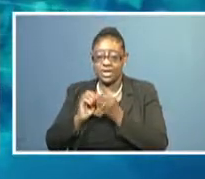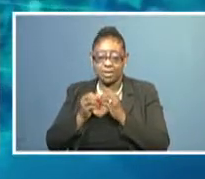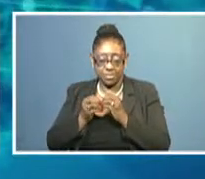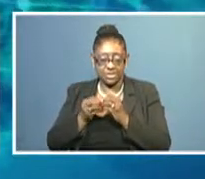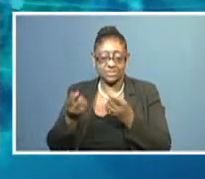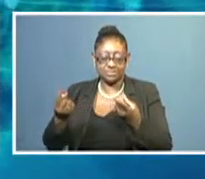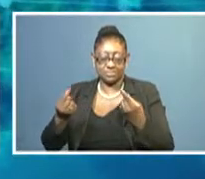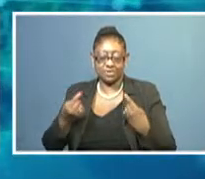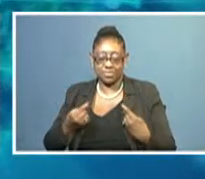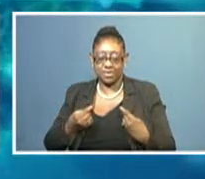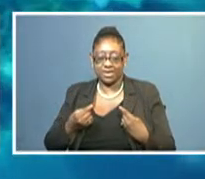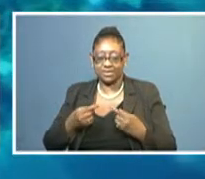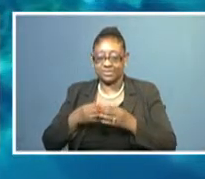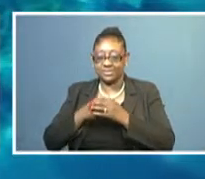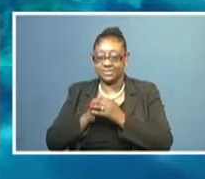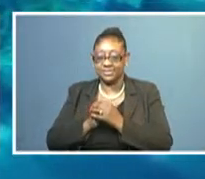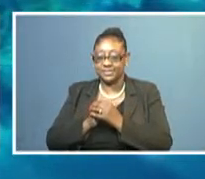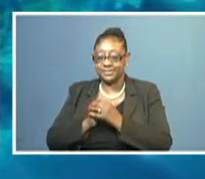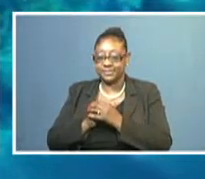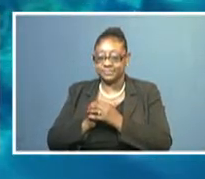back after the break.